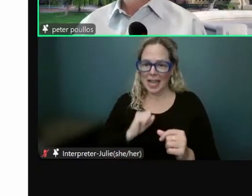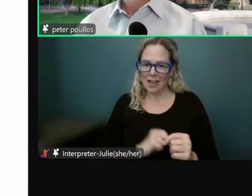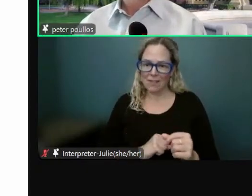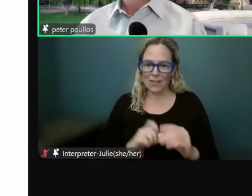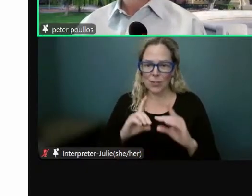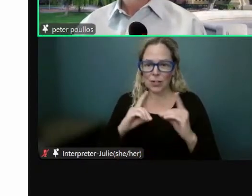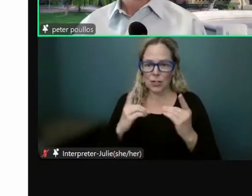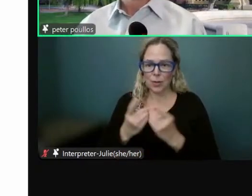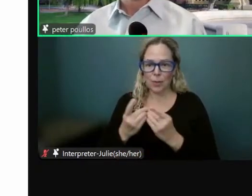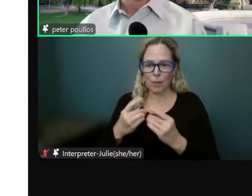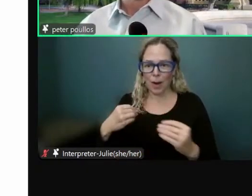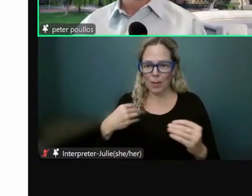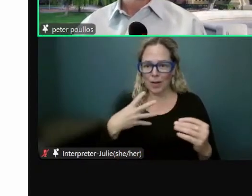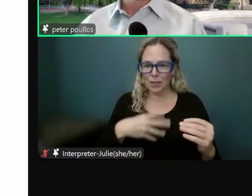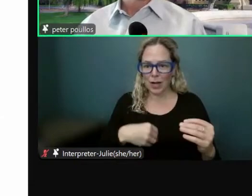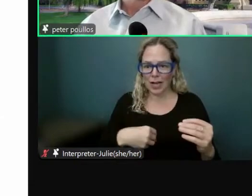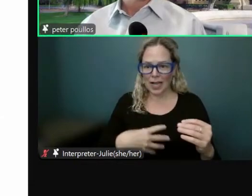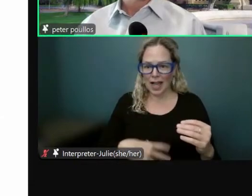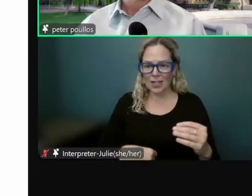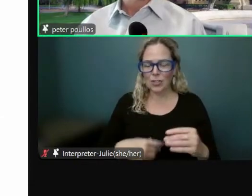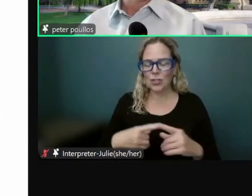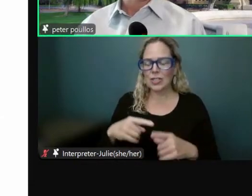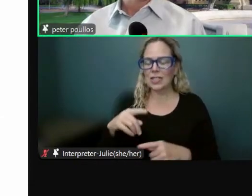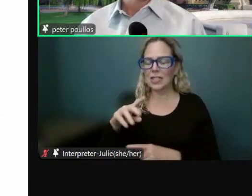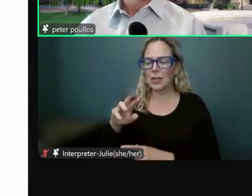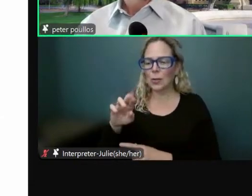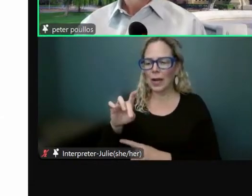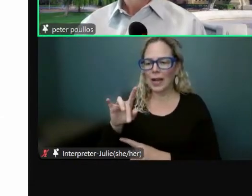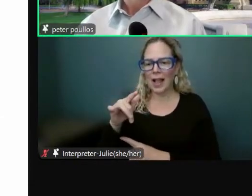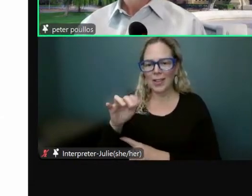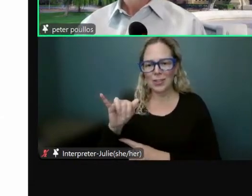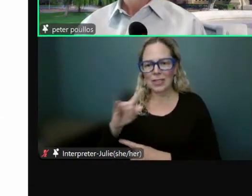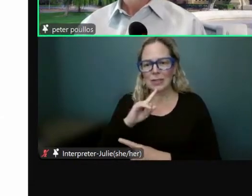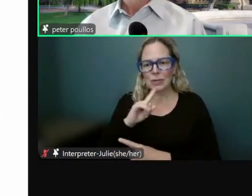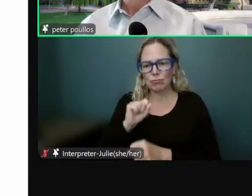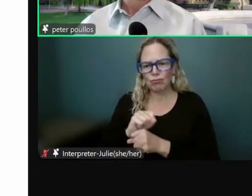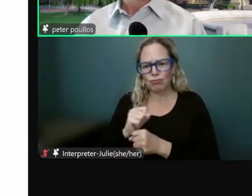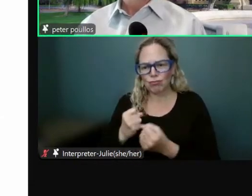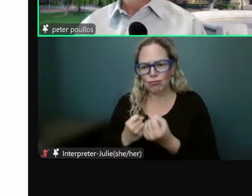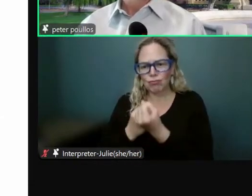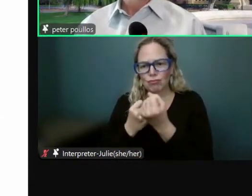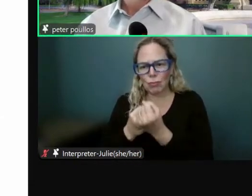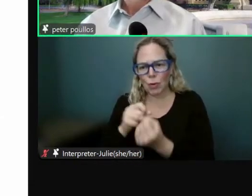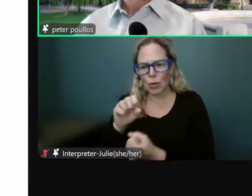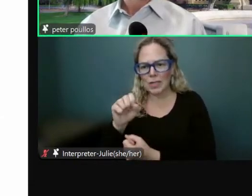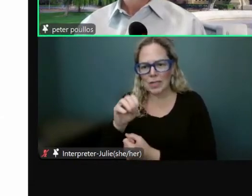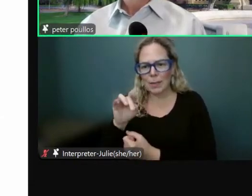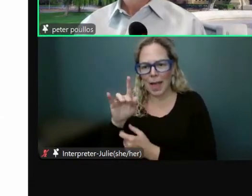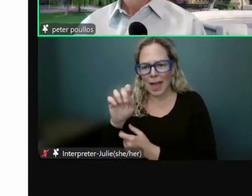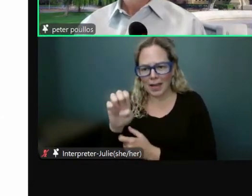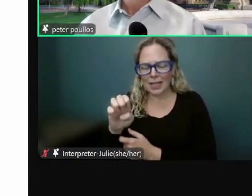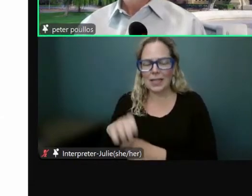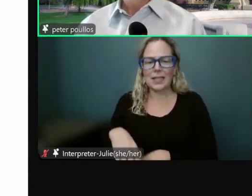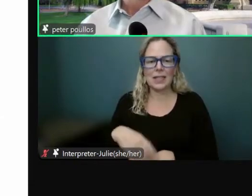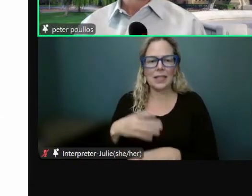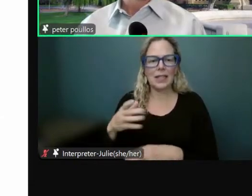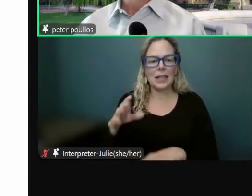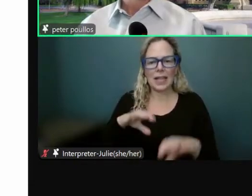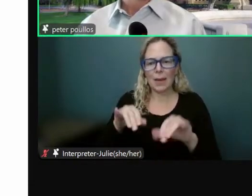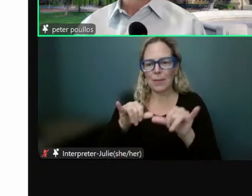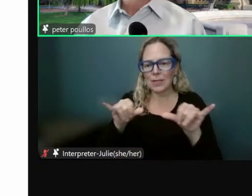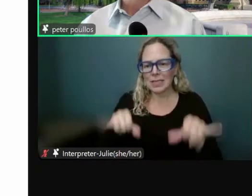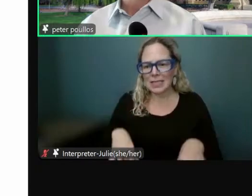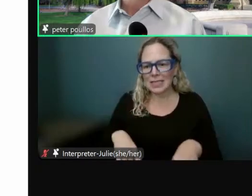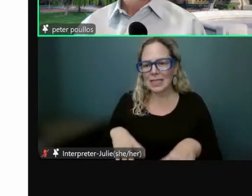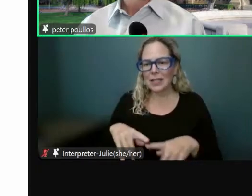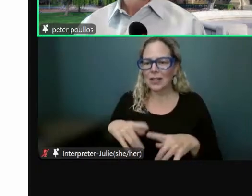which is an extremely generous funder of SMATI, Chemical and Systems Biology, Office of the Chief Community